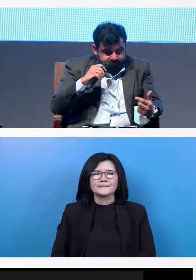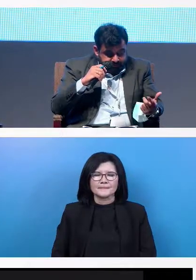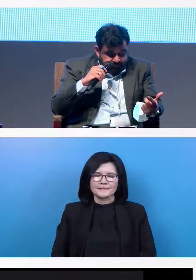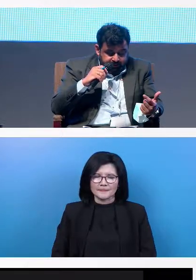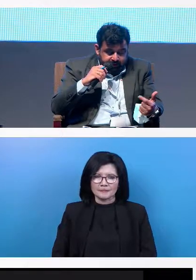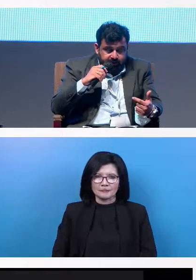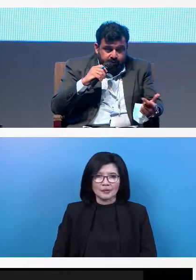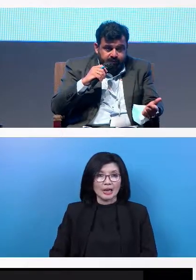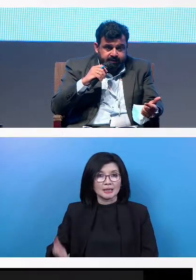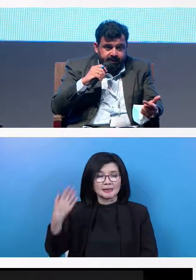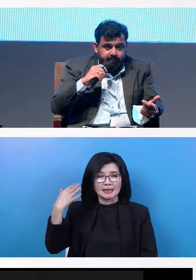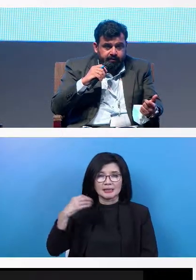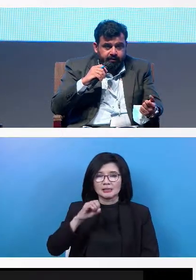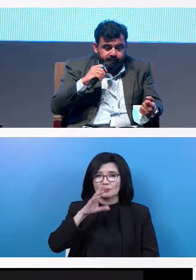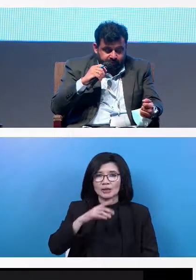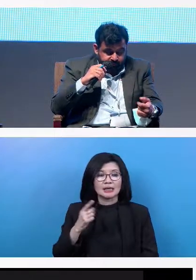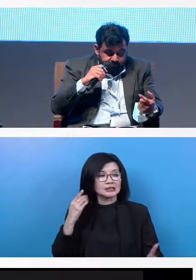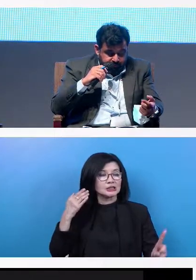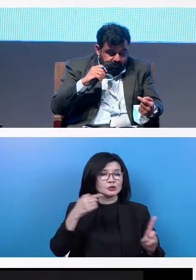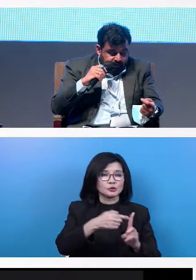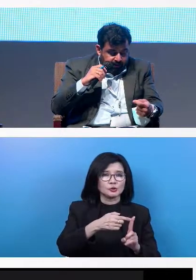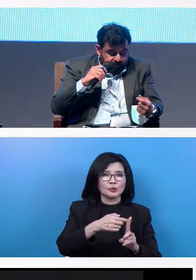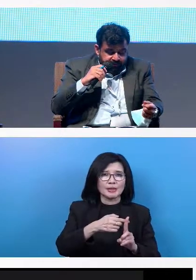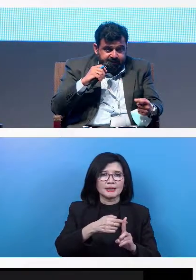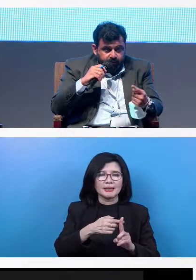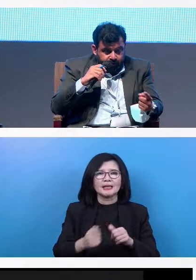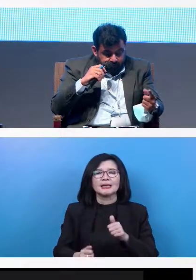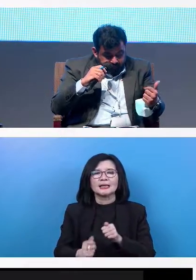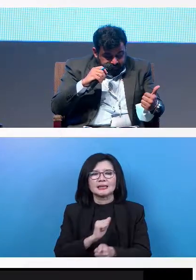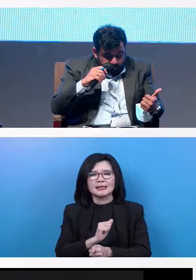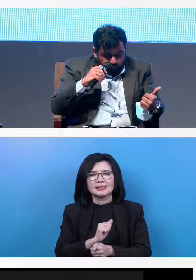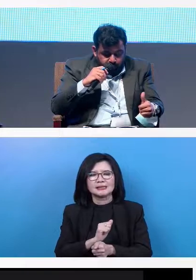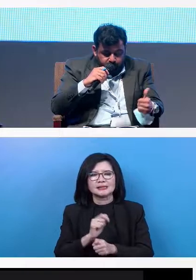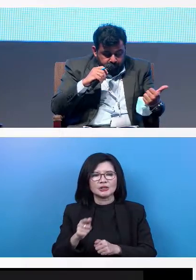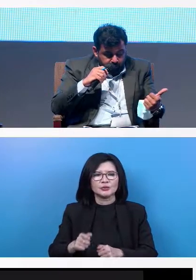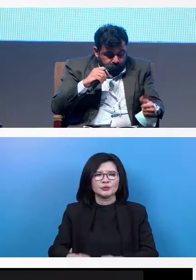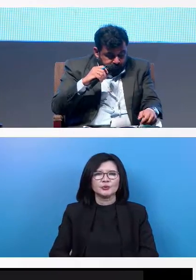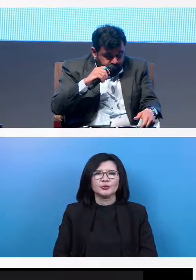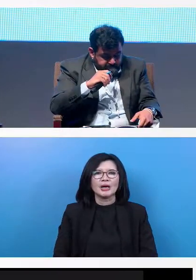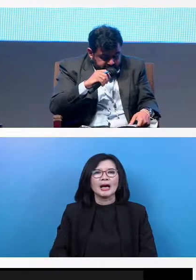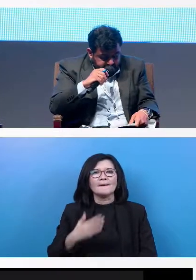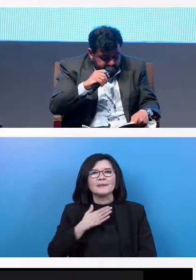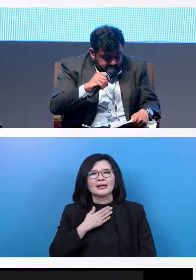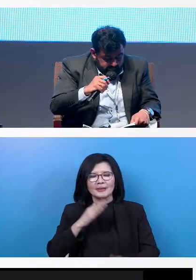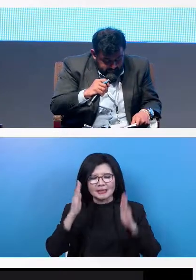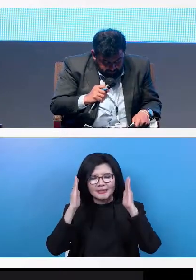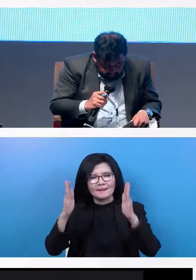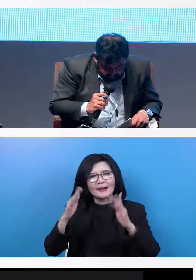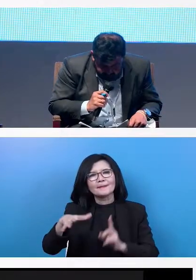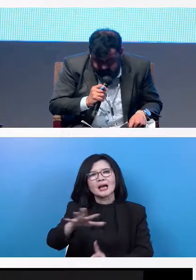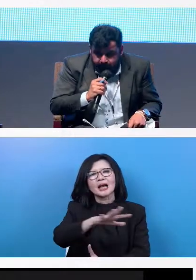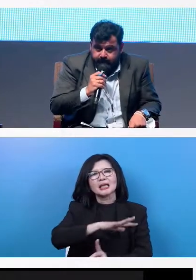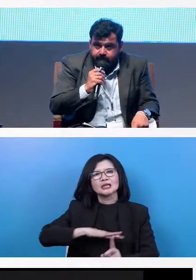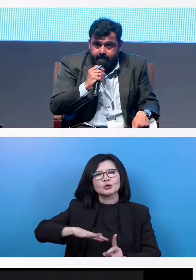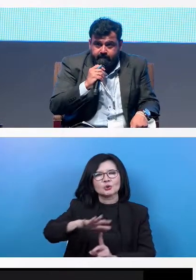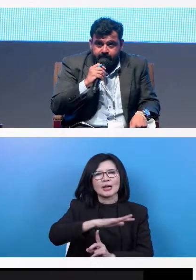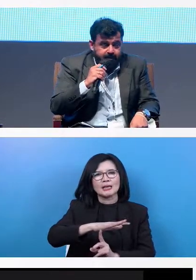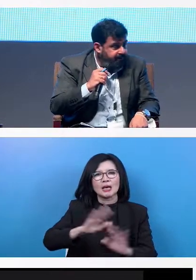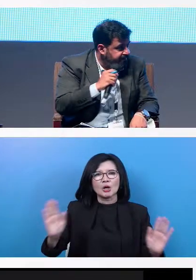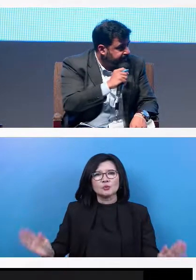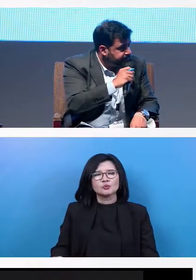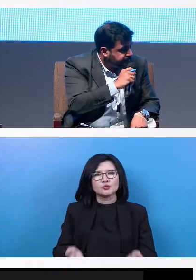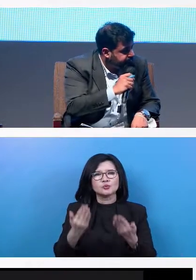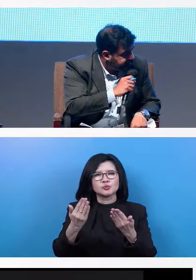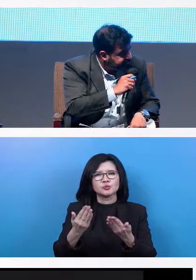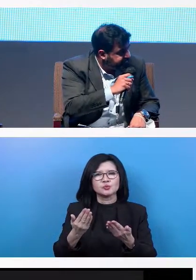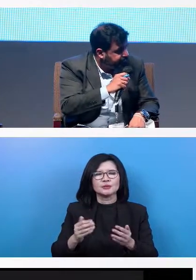purpose of stress testing and how does it help in a recovery environment. But just in a while, because I wanted to go back to Bijay here. maybe